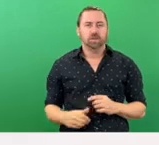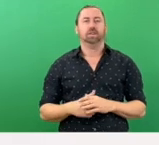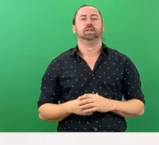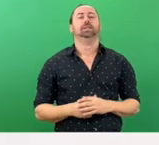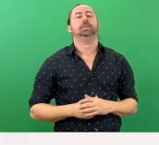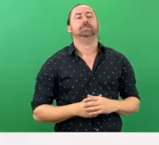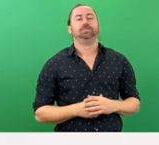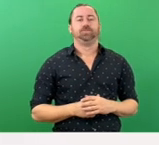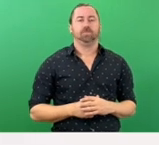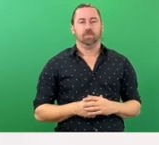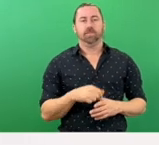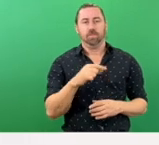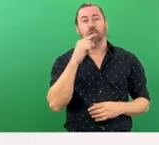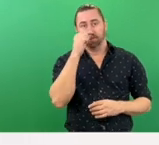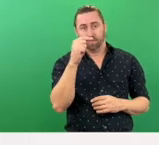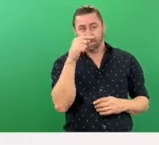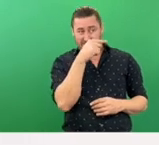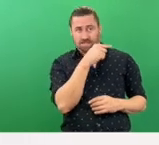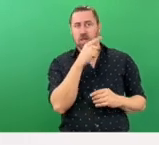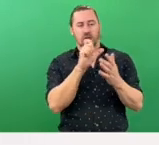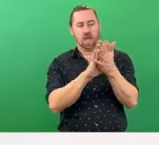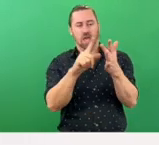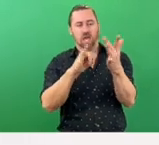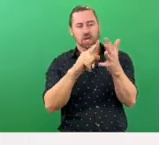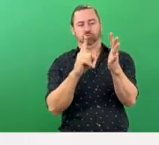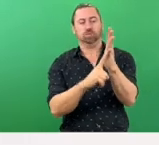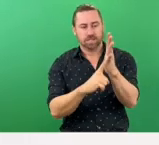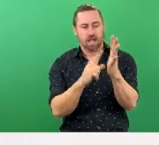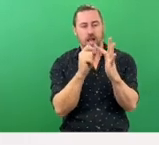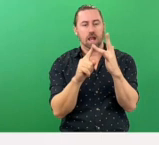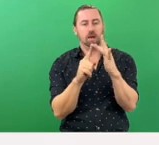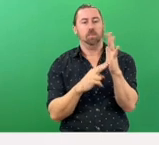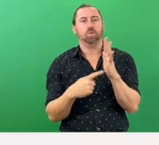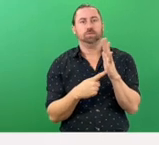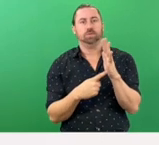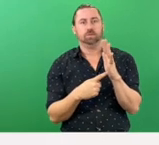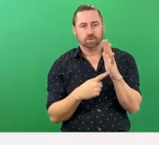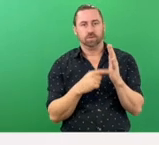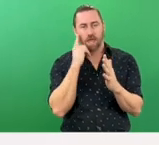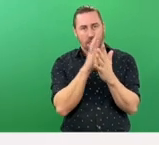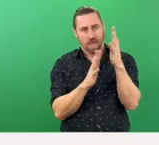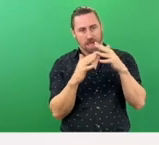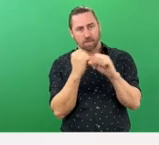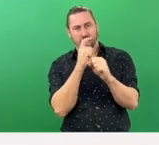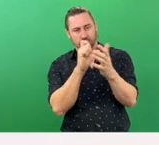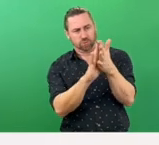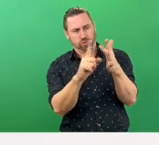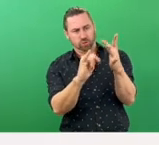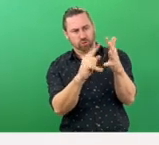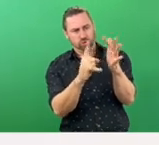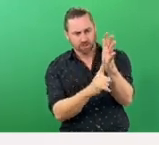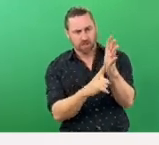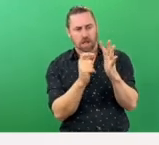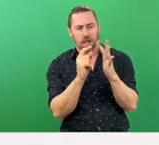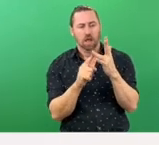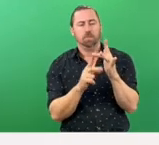that's on this pencil is what's called a chisel point. And that's what I want to demonstrate for you right now, is how to go about creating a chisel